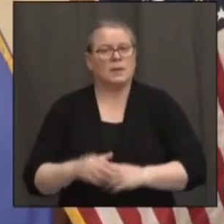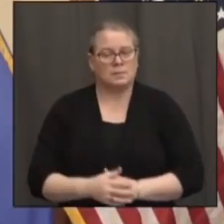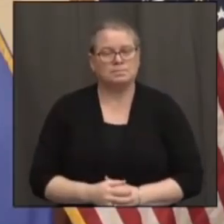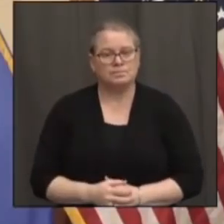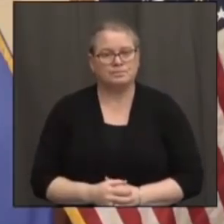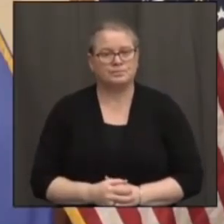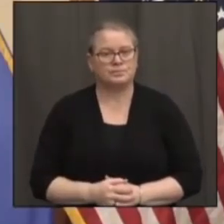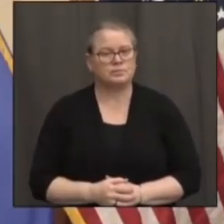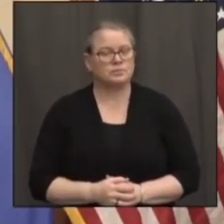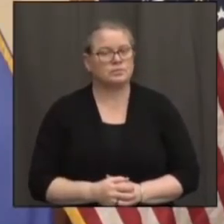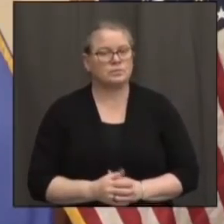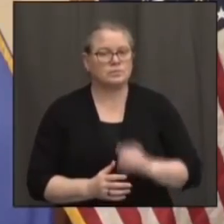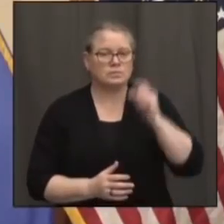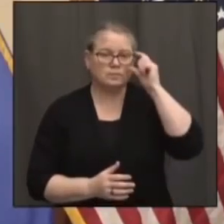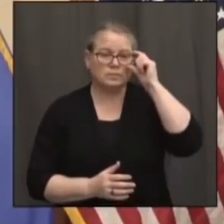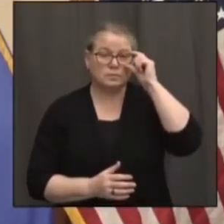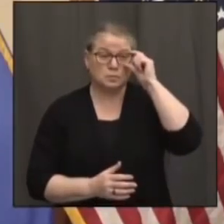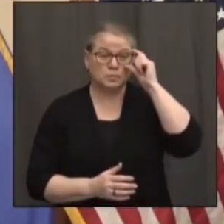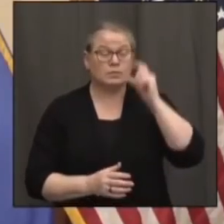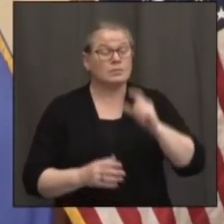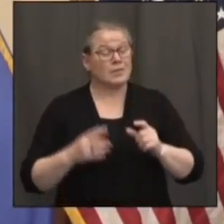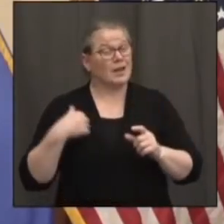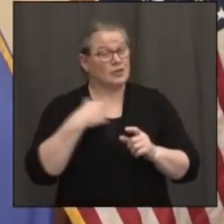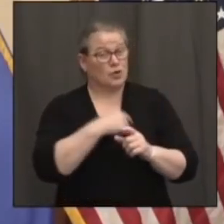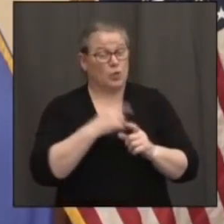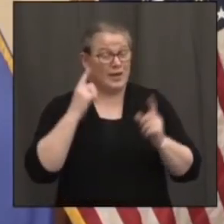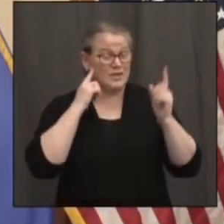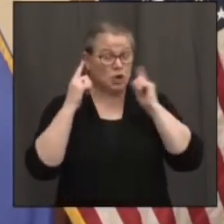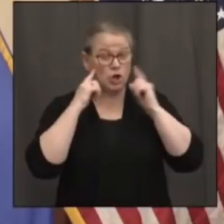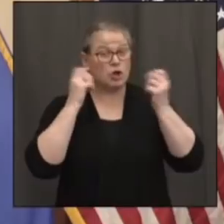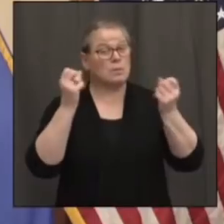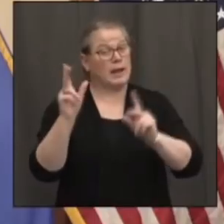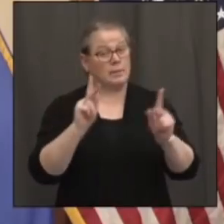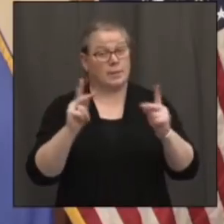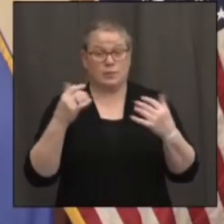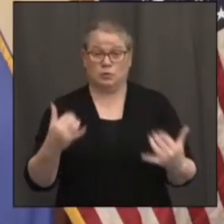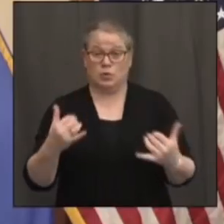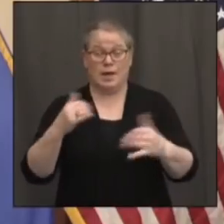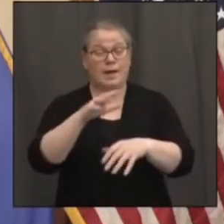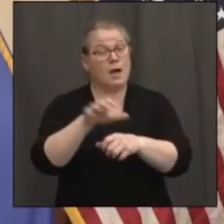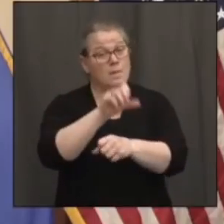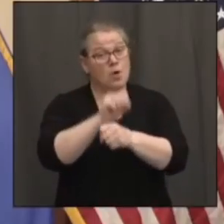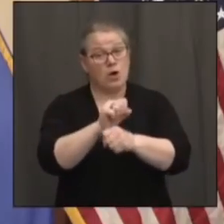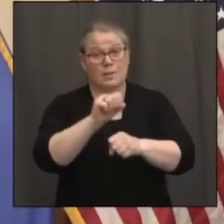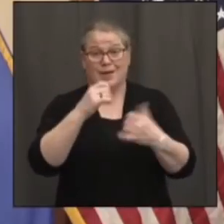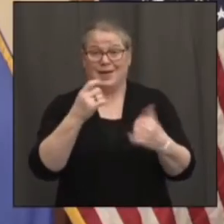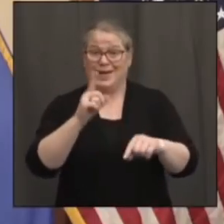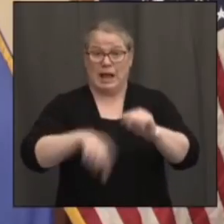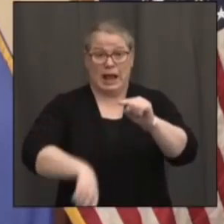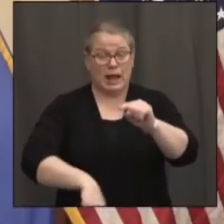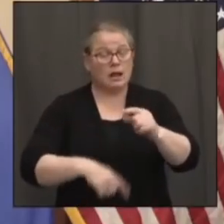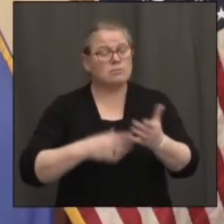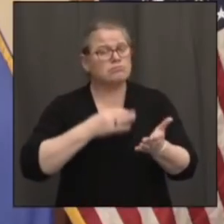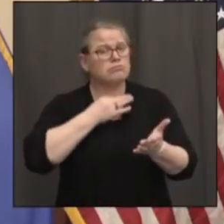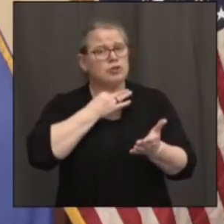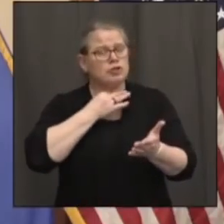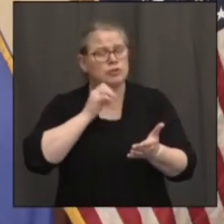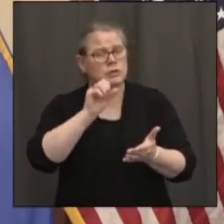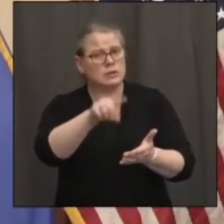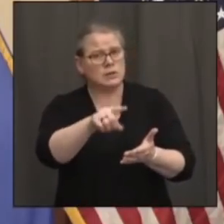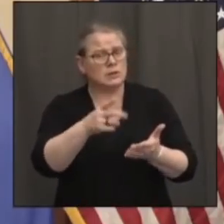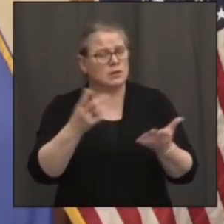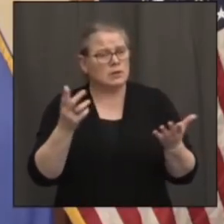And then, we heard from a lot of people that weren't able to make a vaccine appointment, but do you guys have a number of those, of the